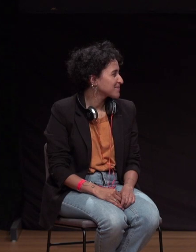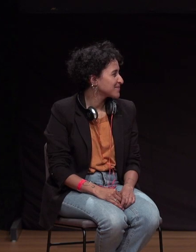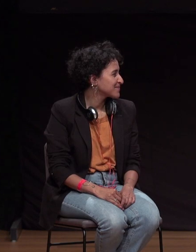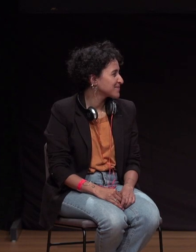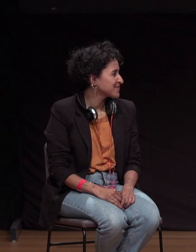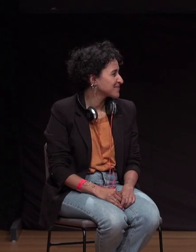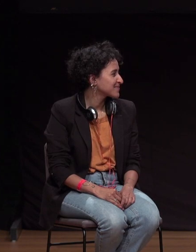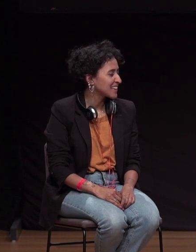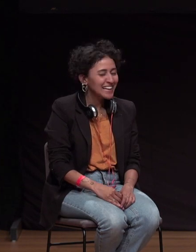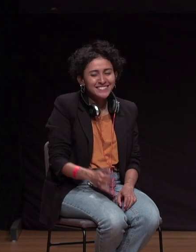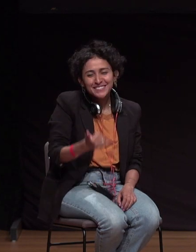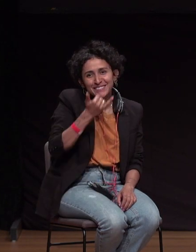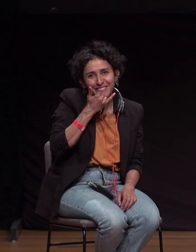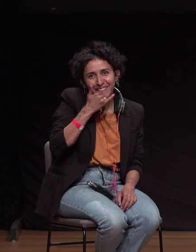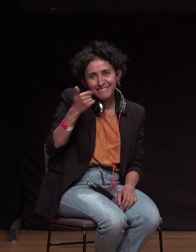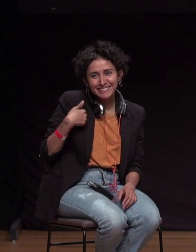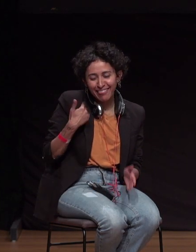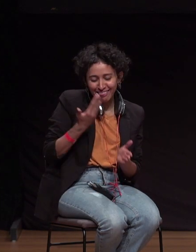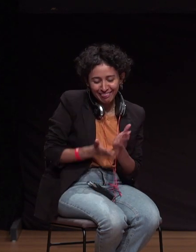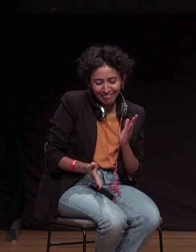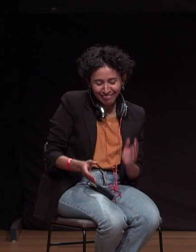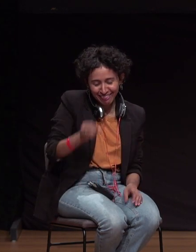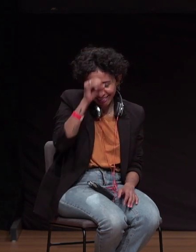Sorry, I'm such a loser.